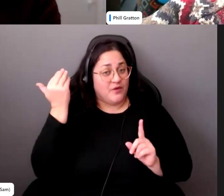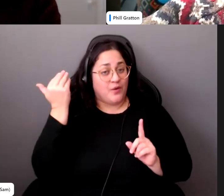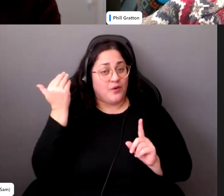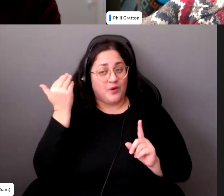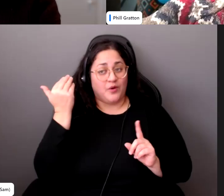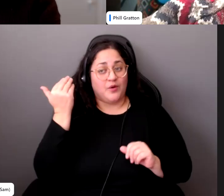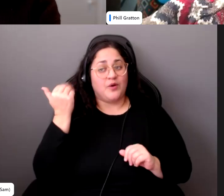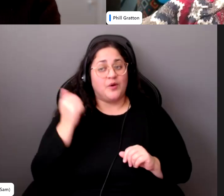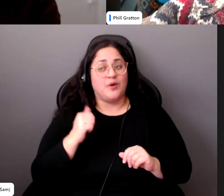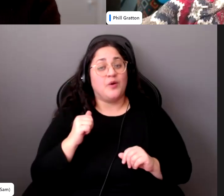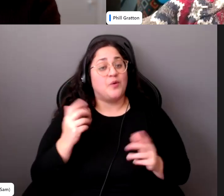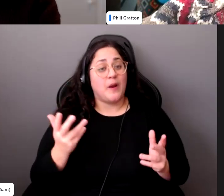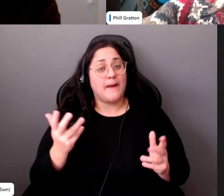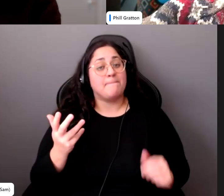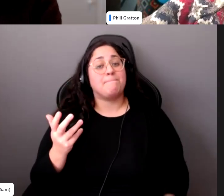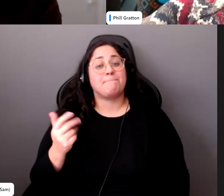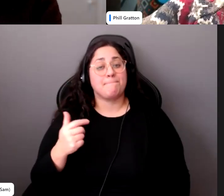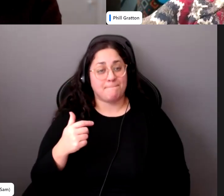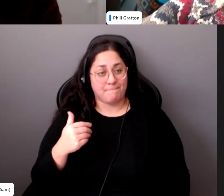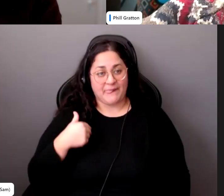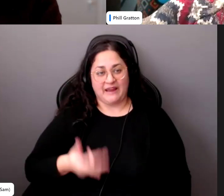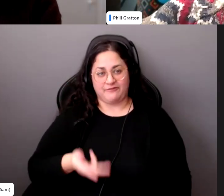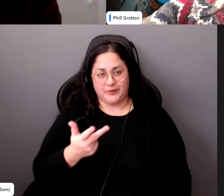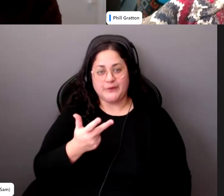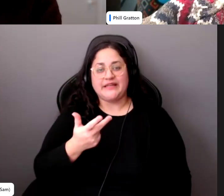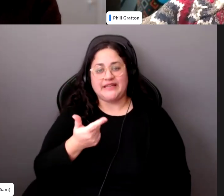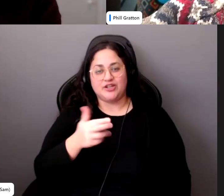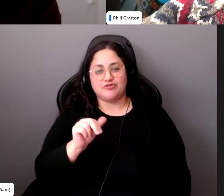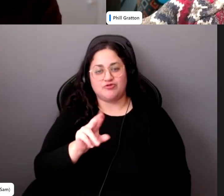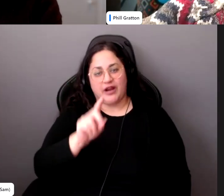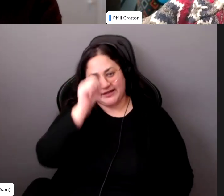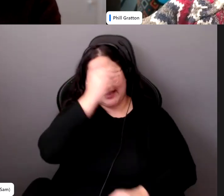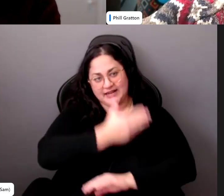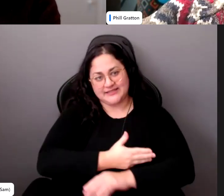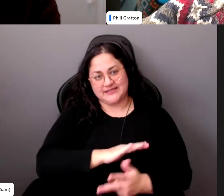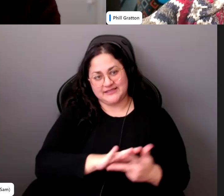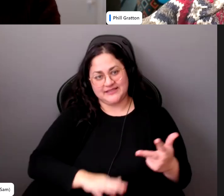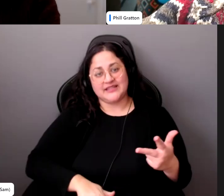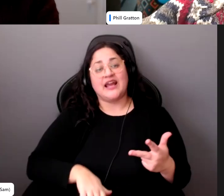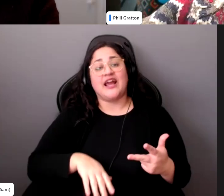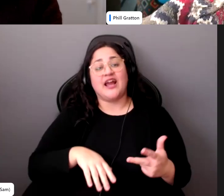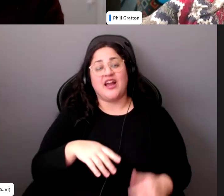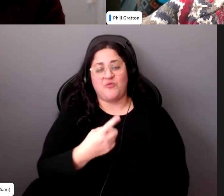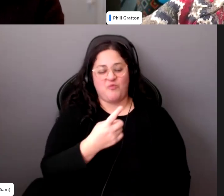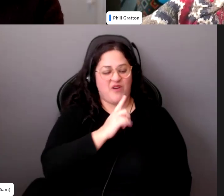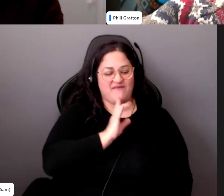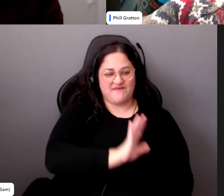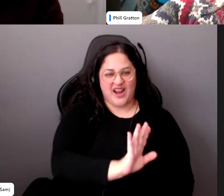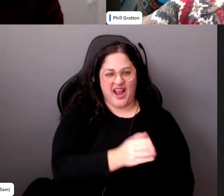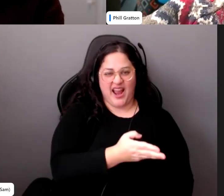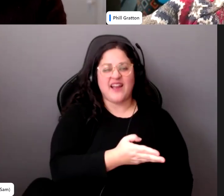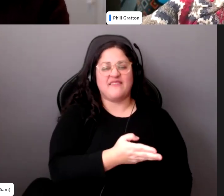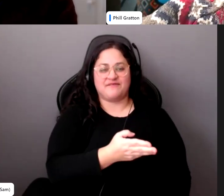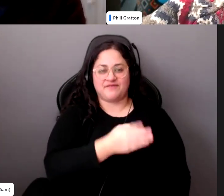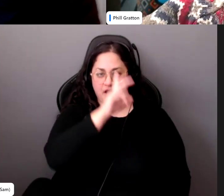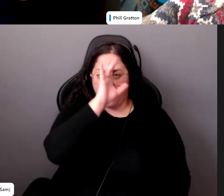in the chat is I have 3 little grandsons. And my 5-year-old is obsessed with Sonic and superheroes. And if any of you have grandsons who are young,